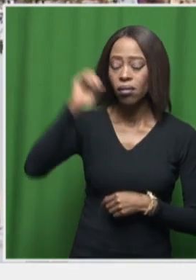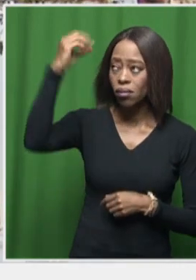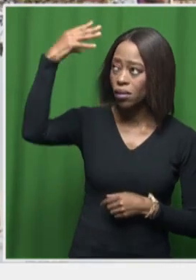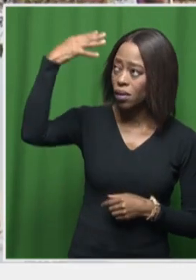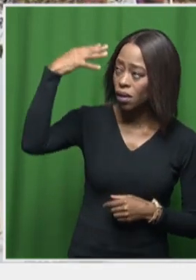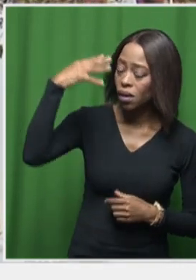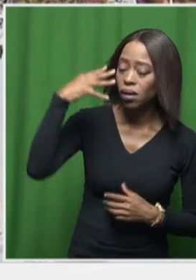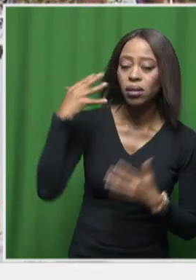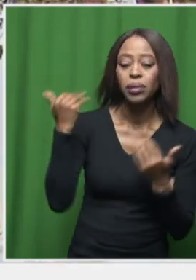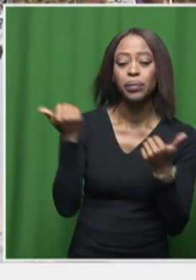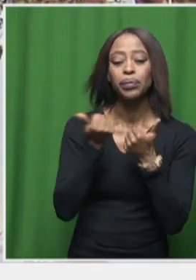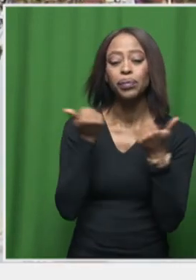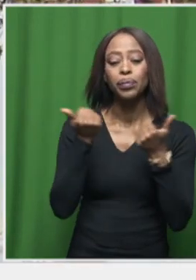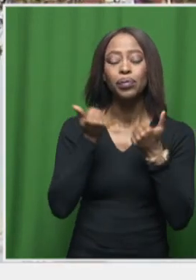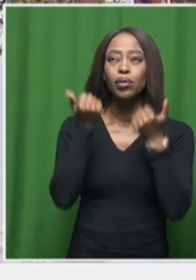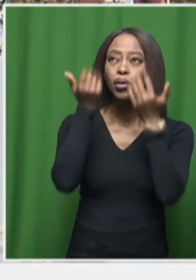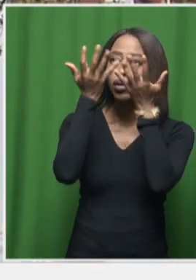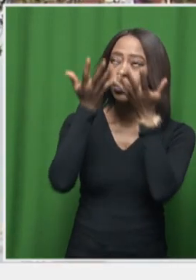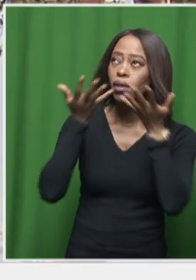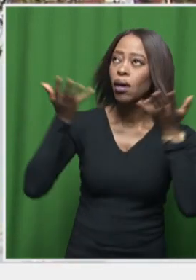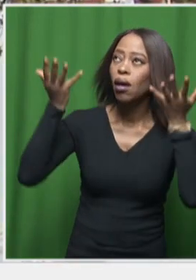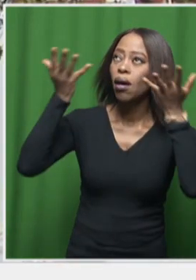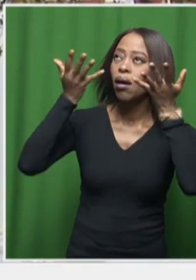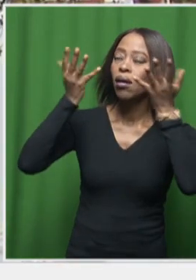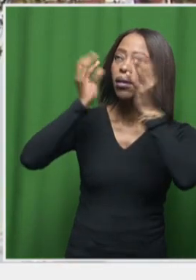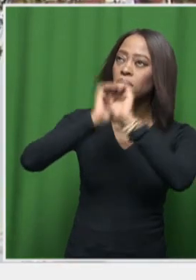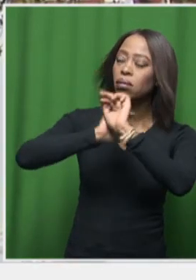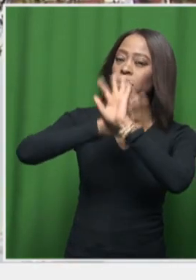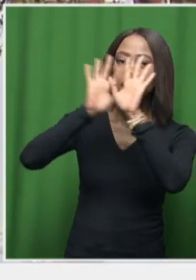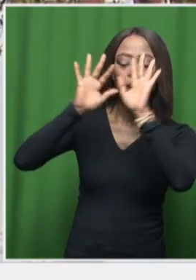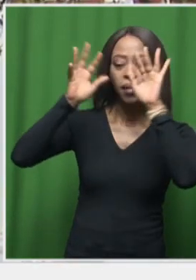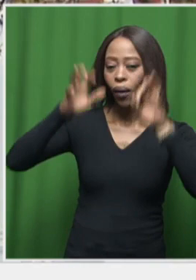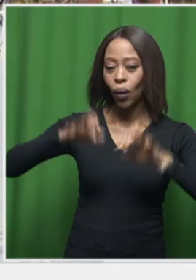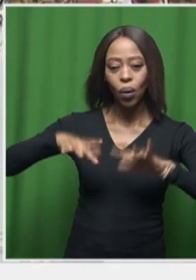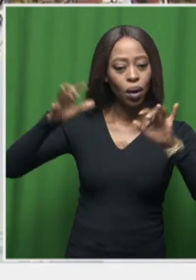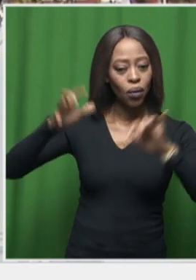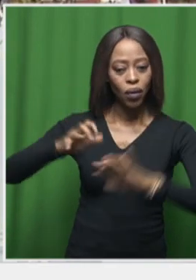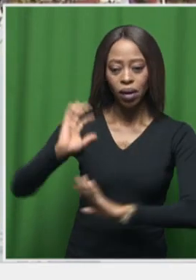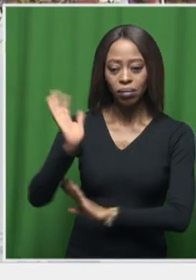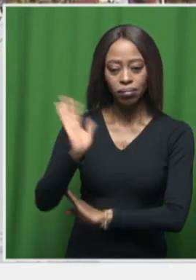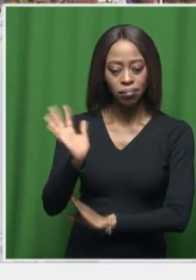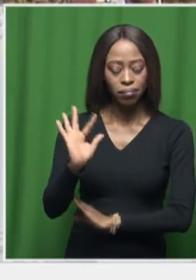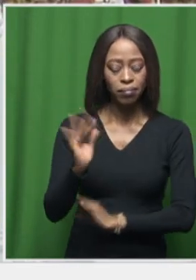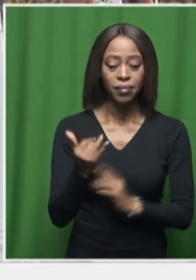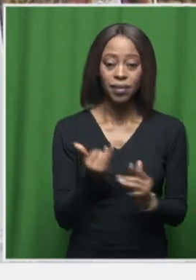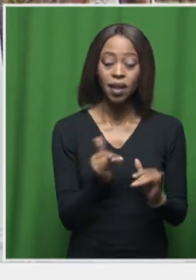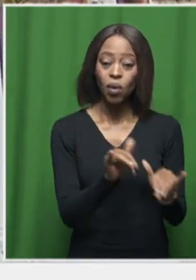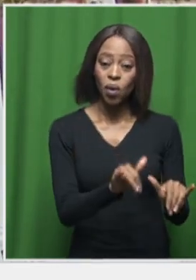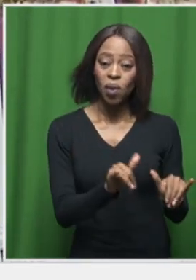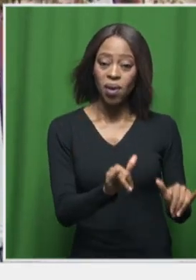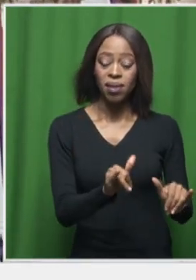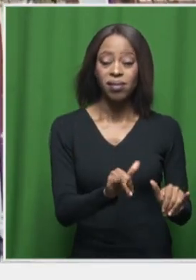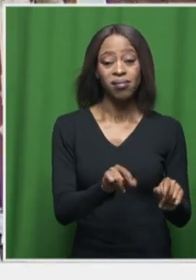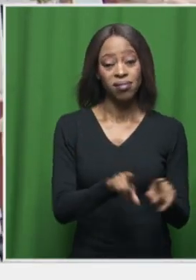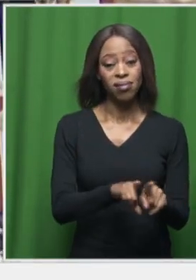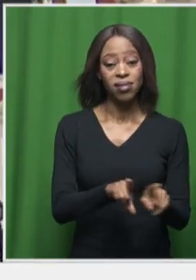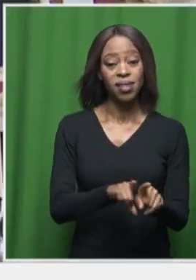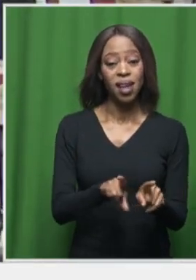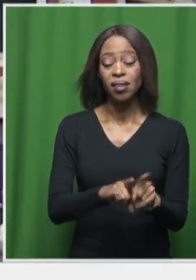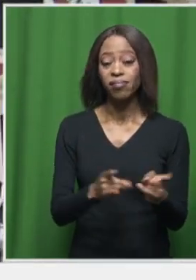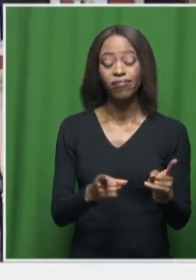is up and the skies are clear. We waiting as well as South African